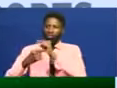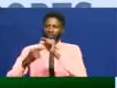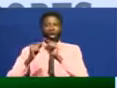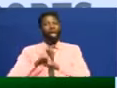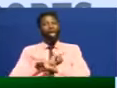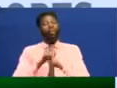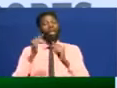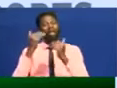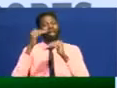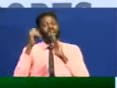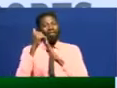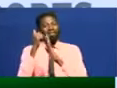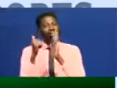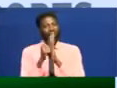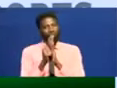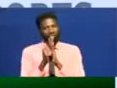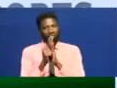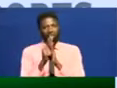United Nations.